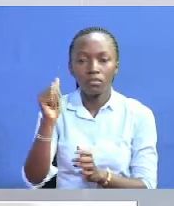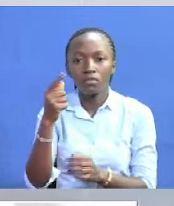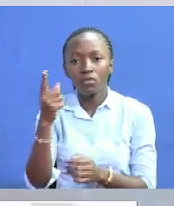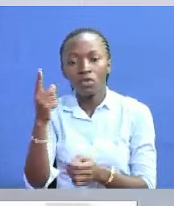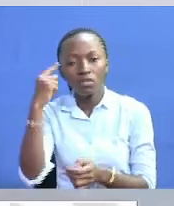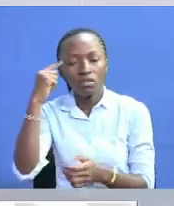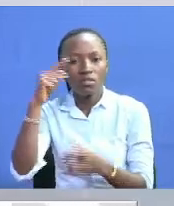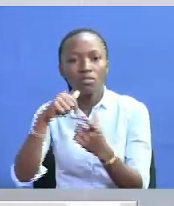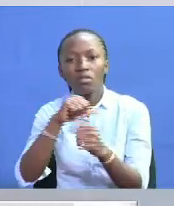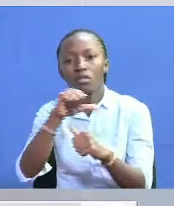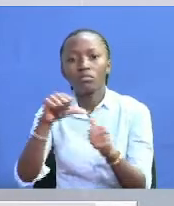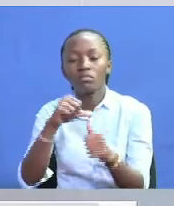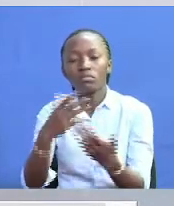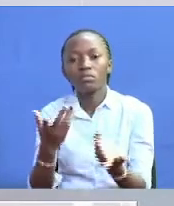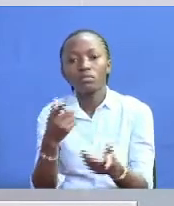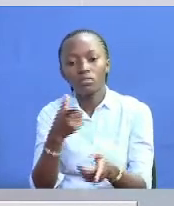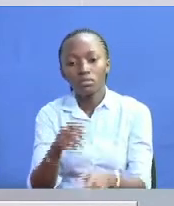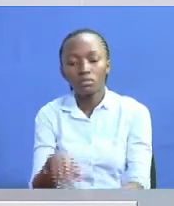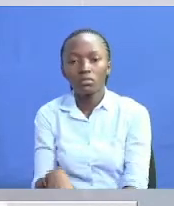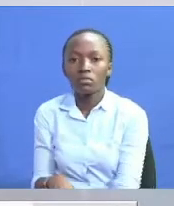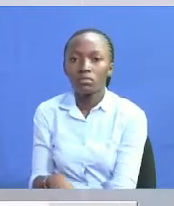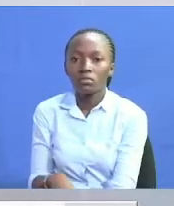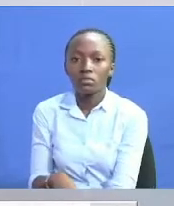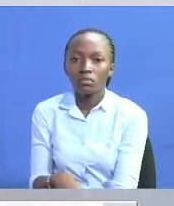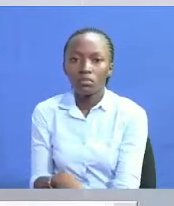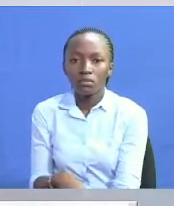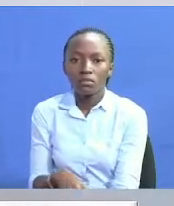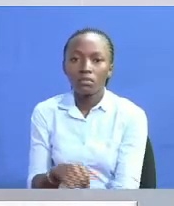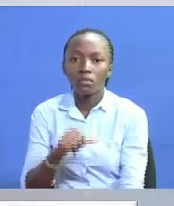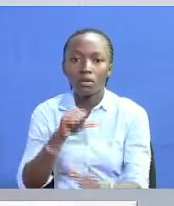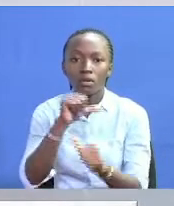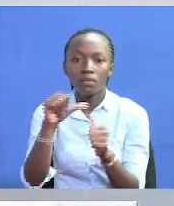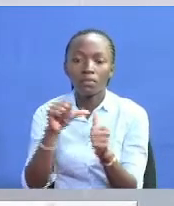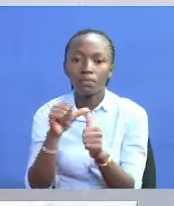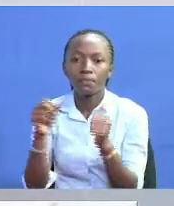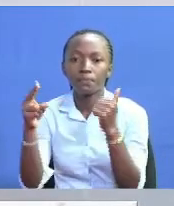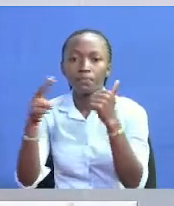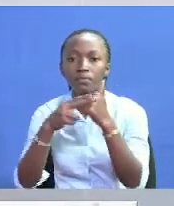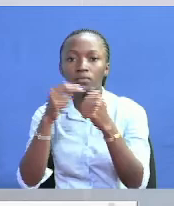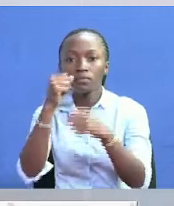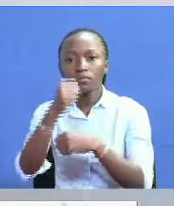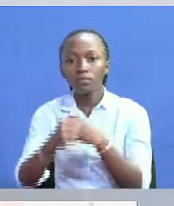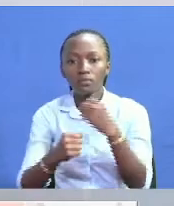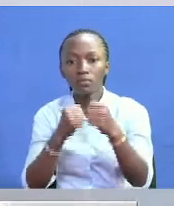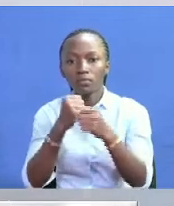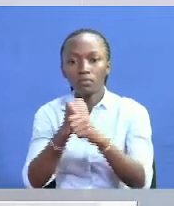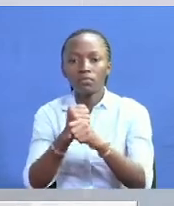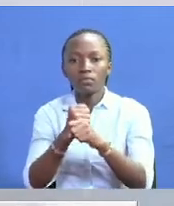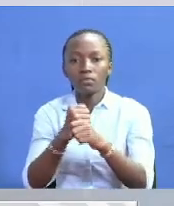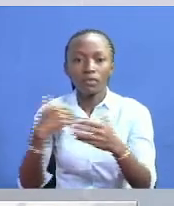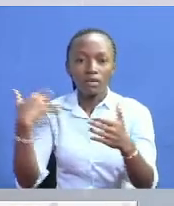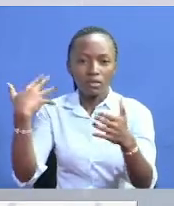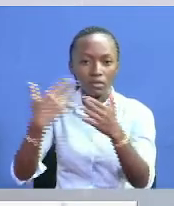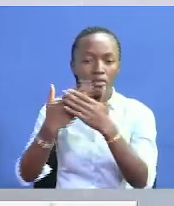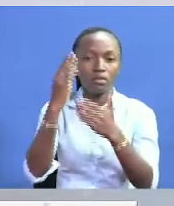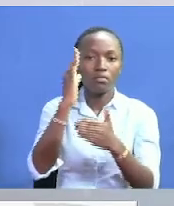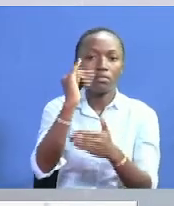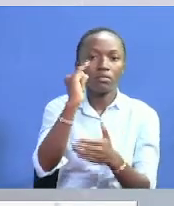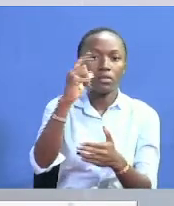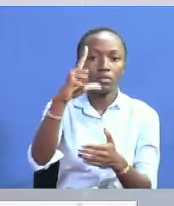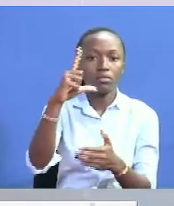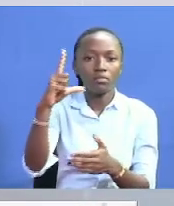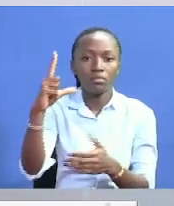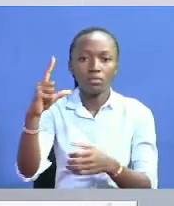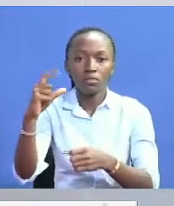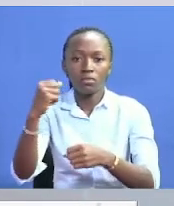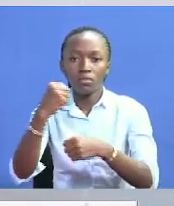is a bill that has been in the country for about 7 years. So if you assume office, of course, in the position